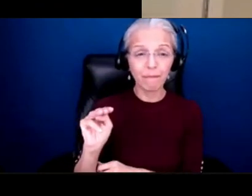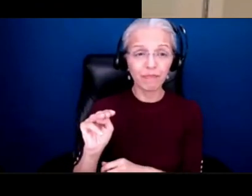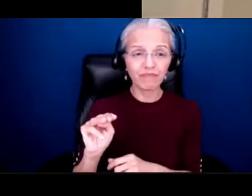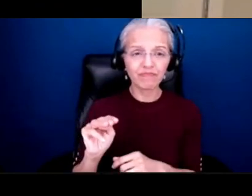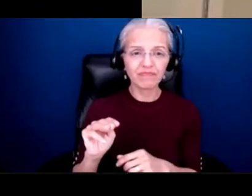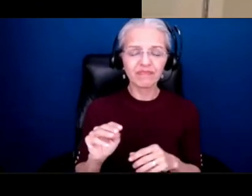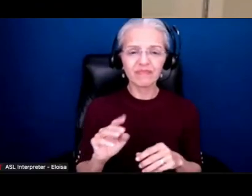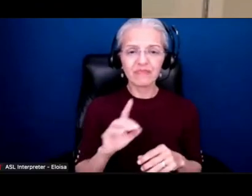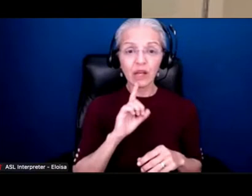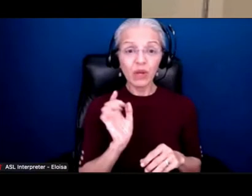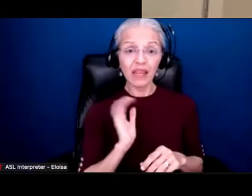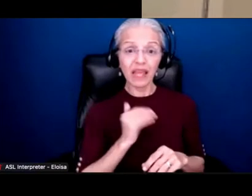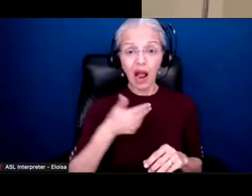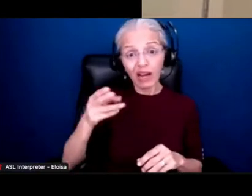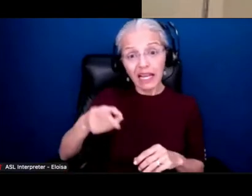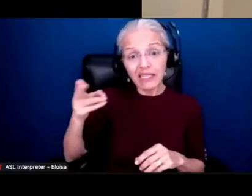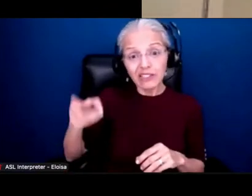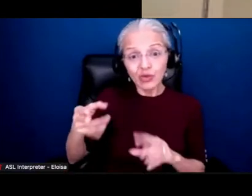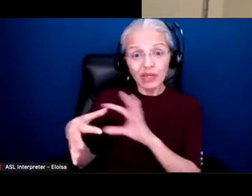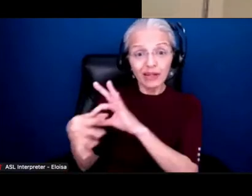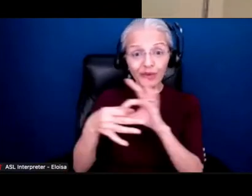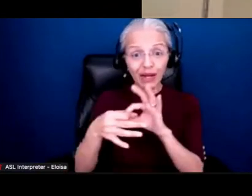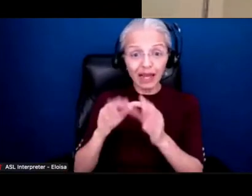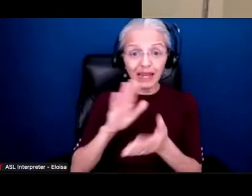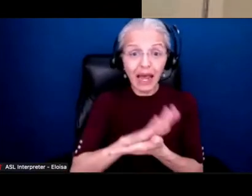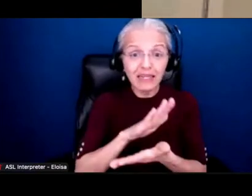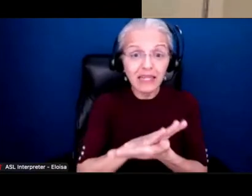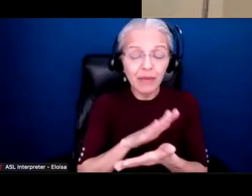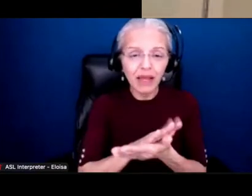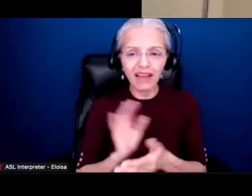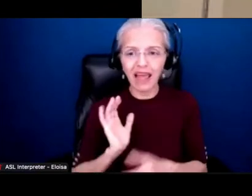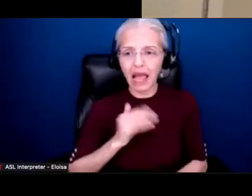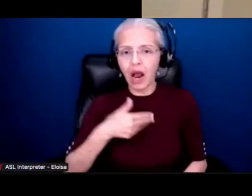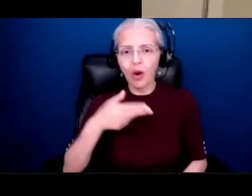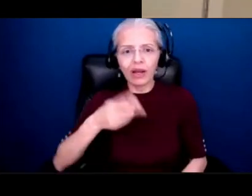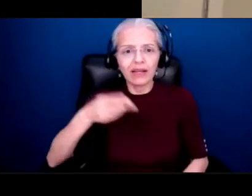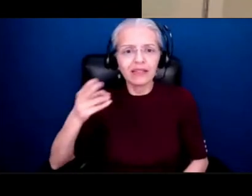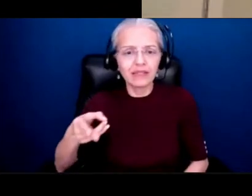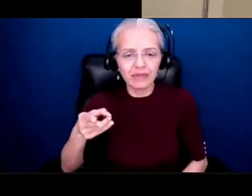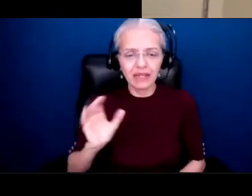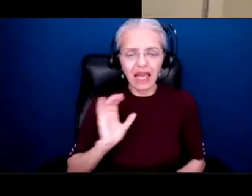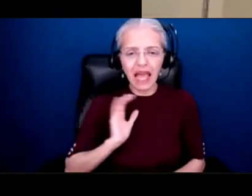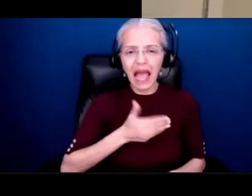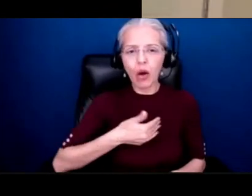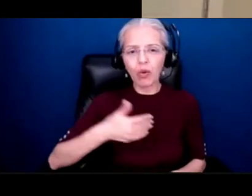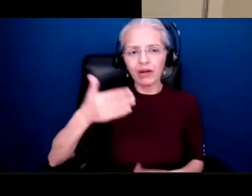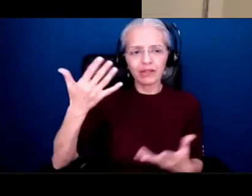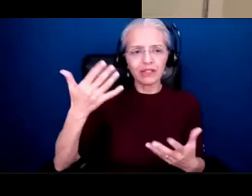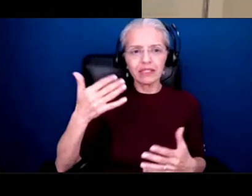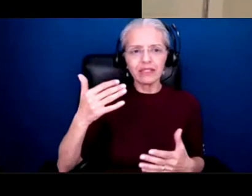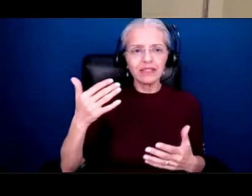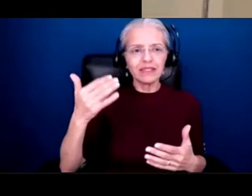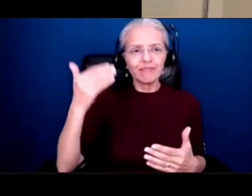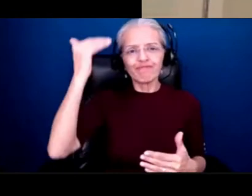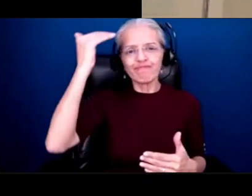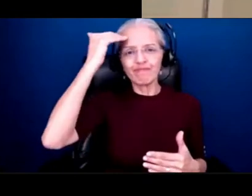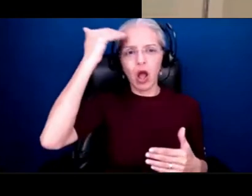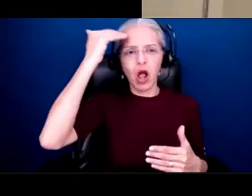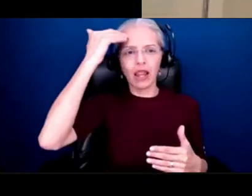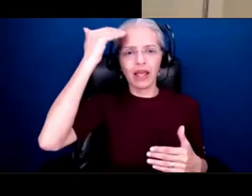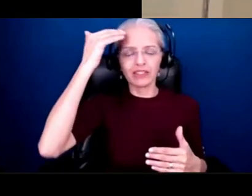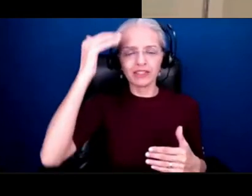histories, if we're talking about academia, our histories, our knowledge production, is interpreted